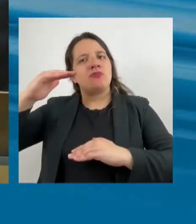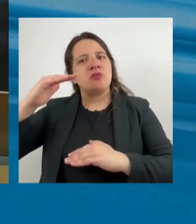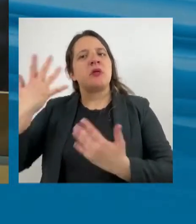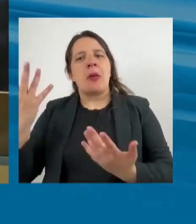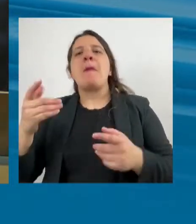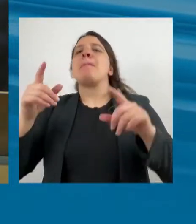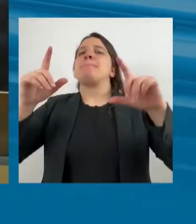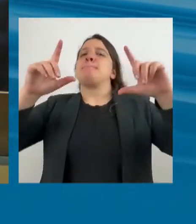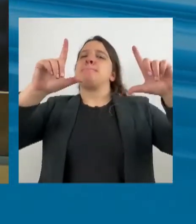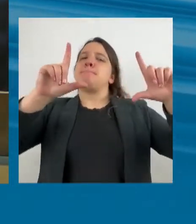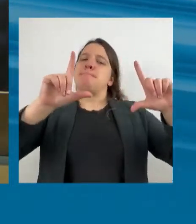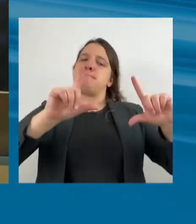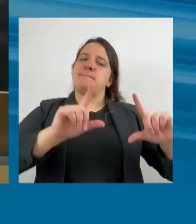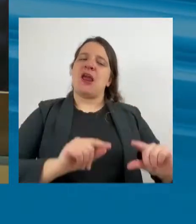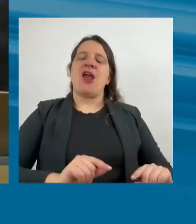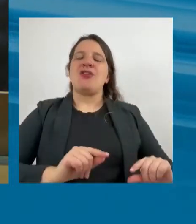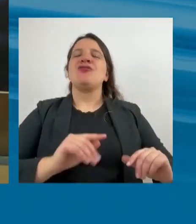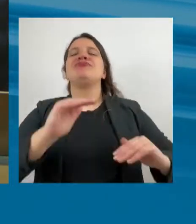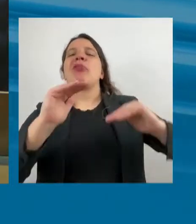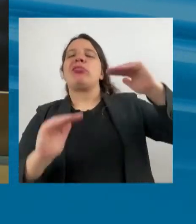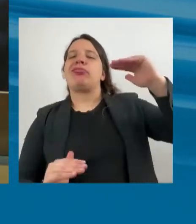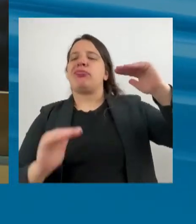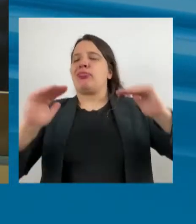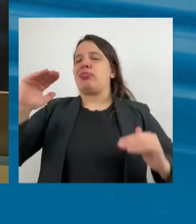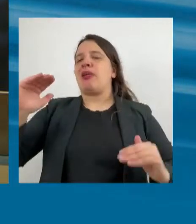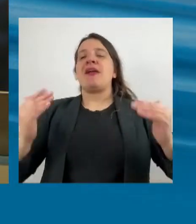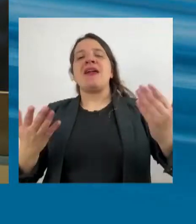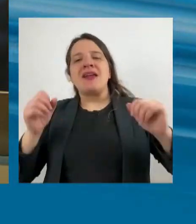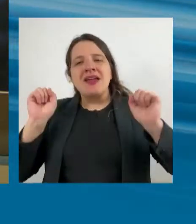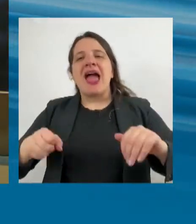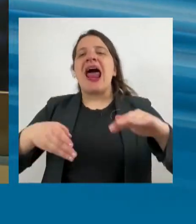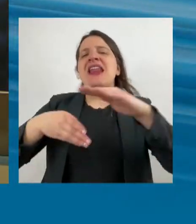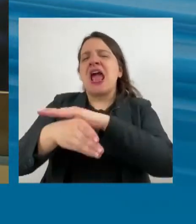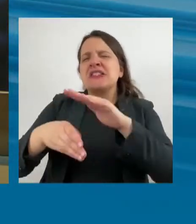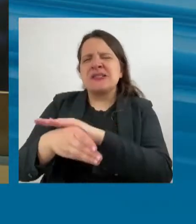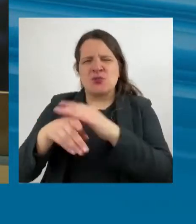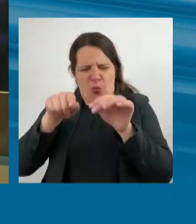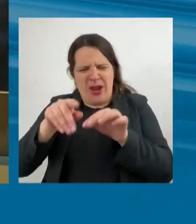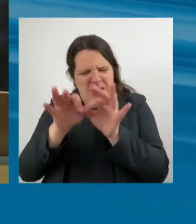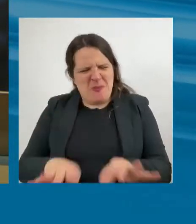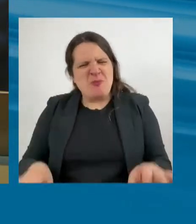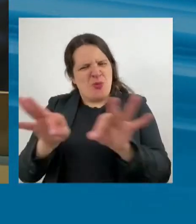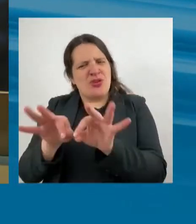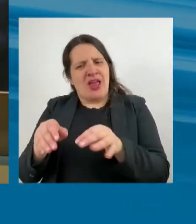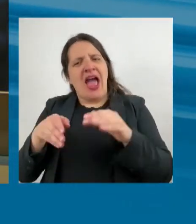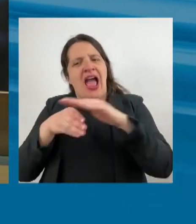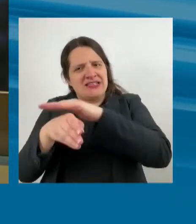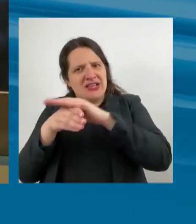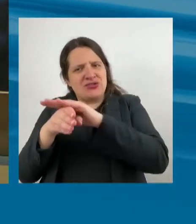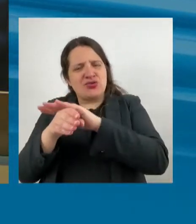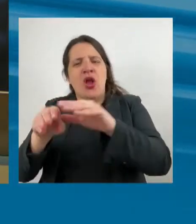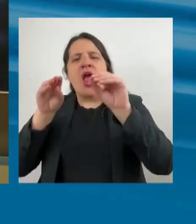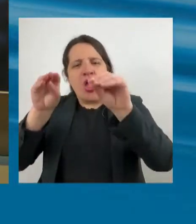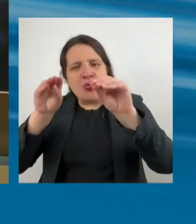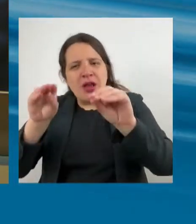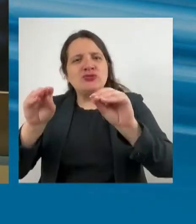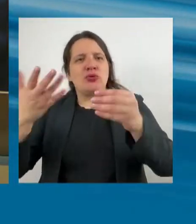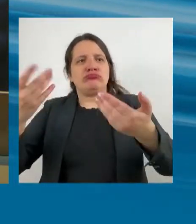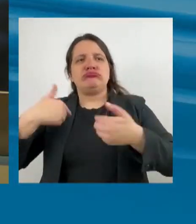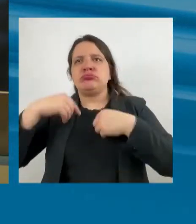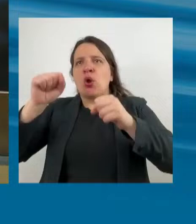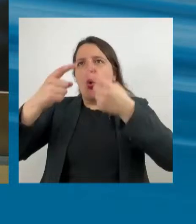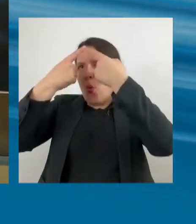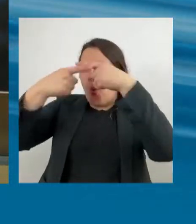promotion to reduce ethnic and racial inequality in having access to something so important, which is the